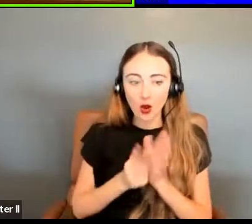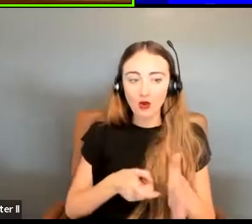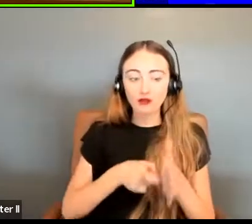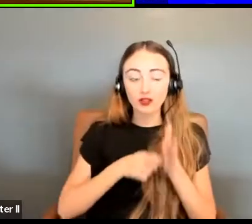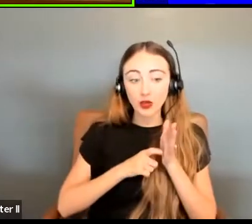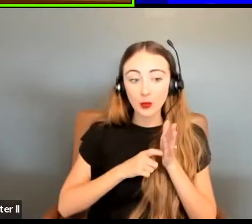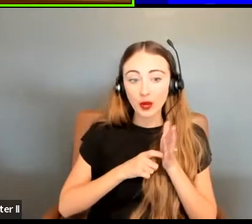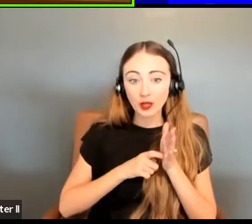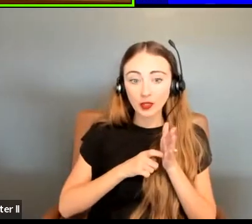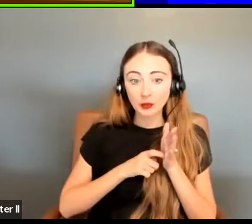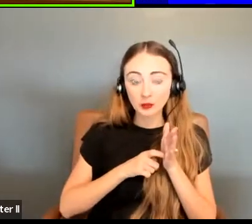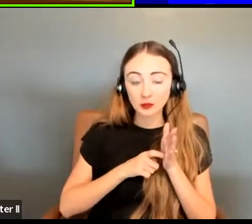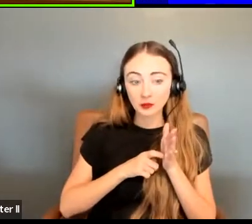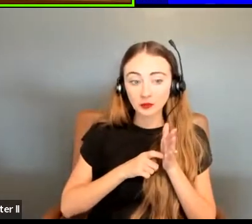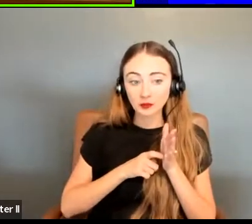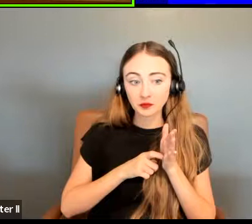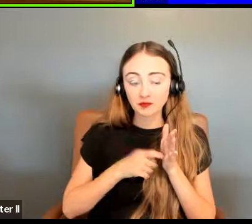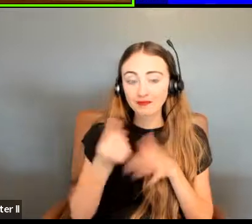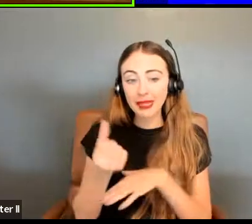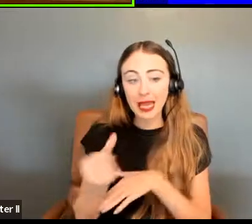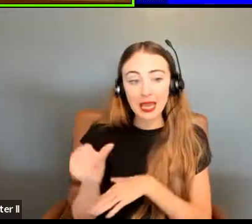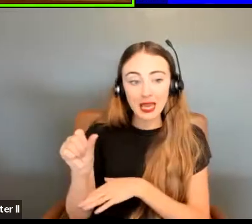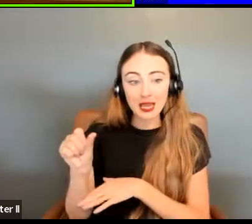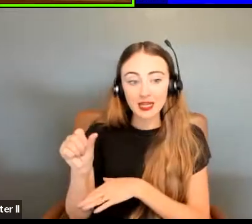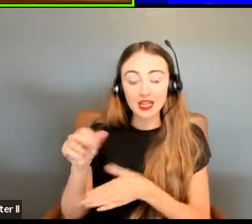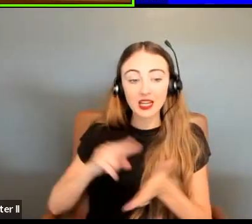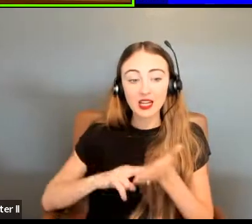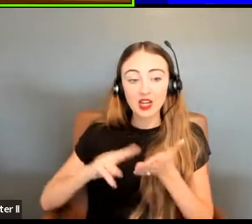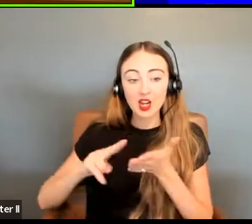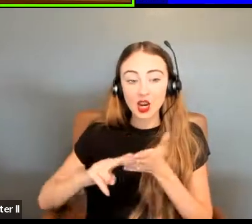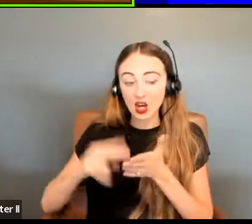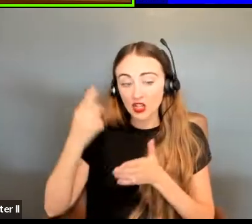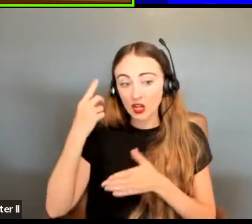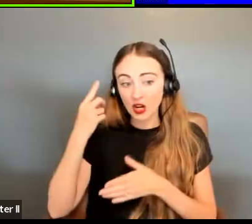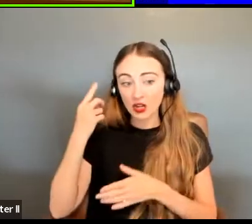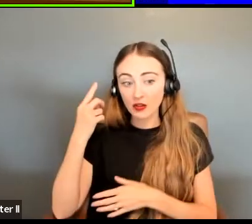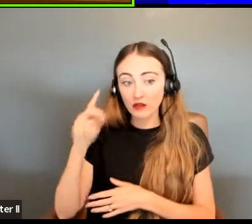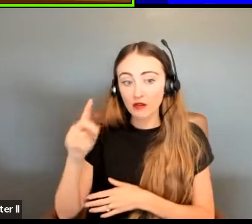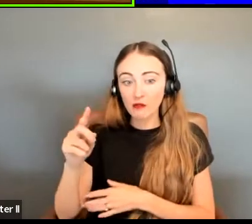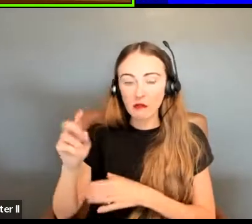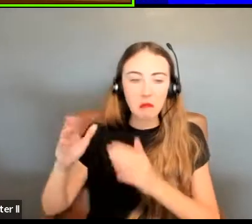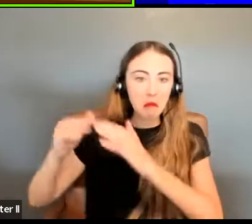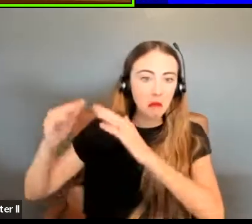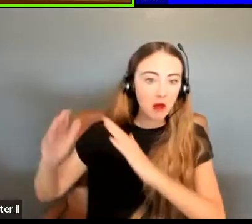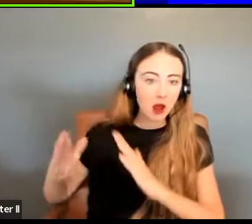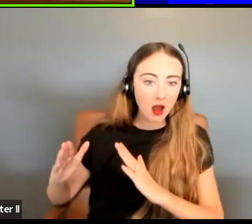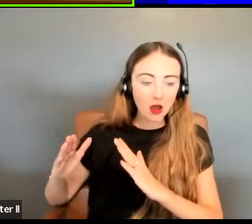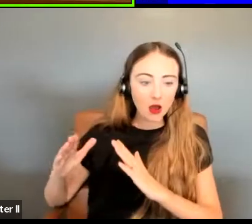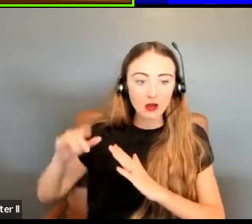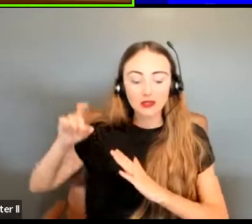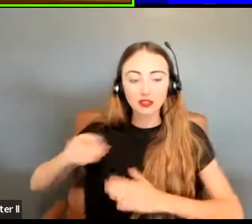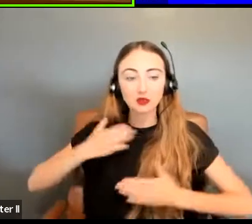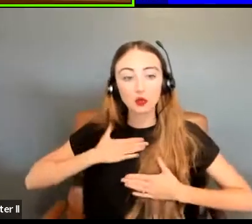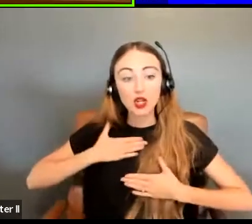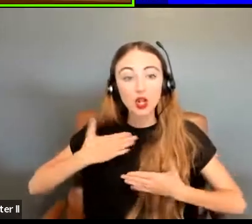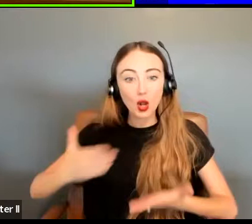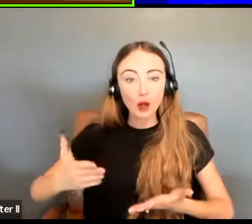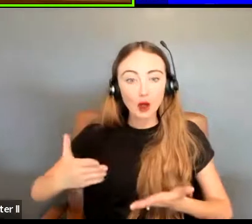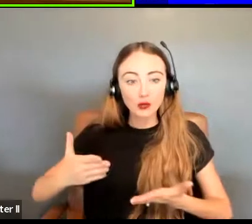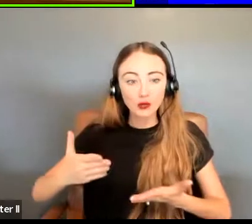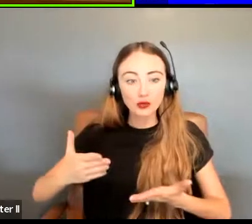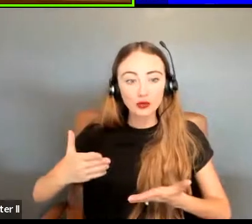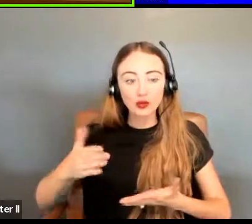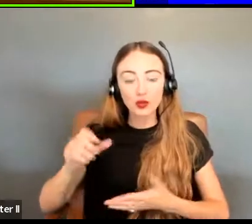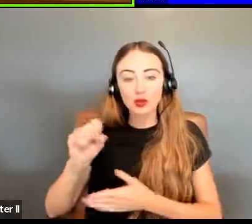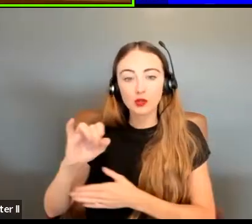required that any contracts for the conveyance of real estate has to disclose the soil